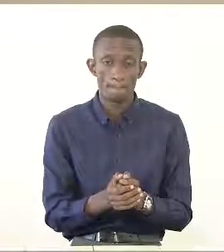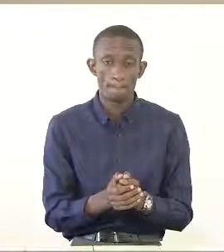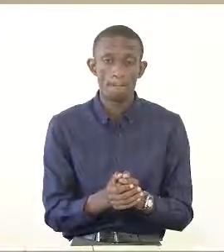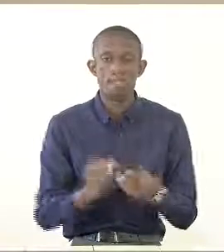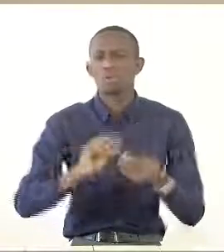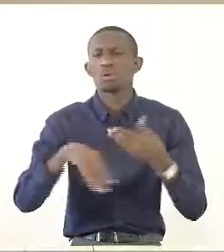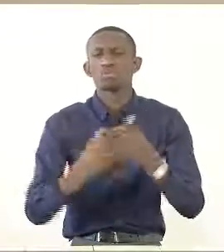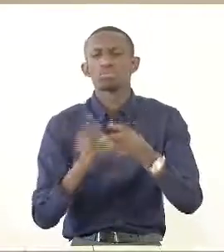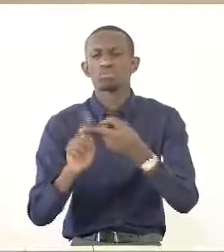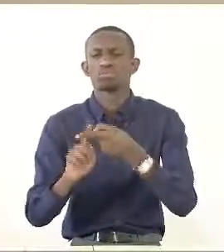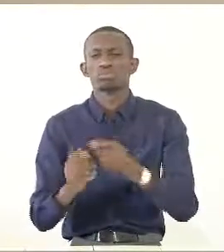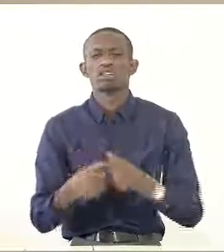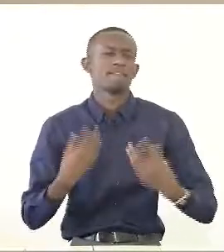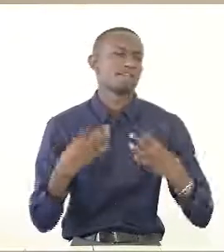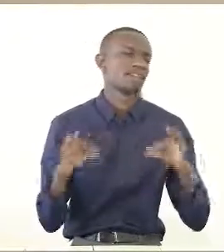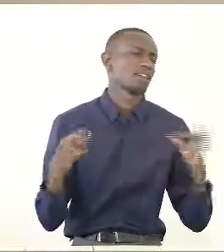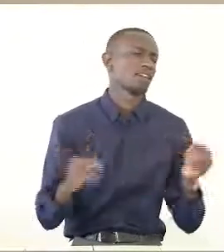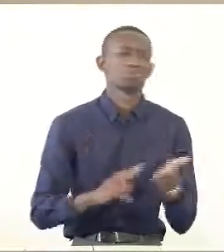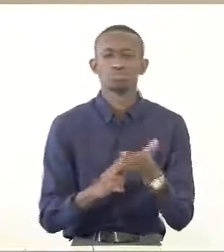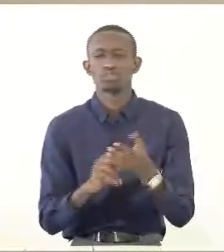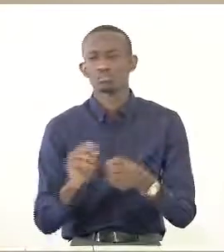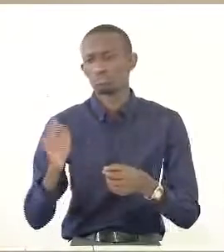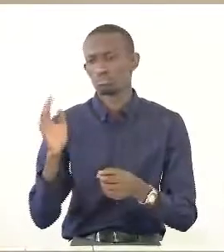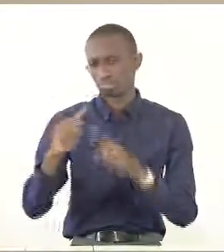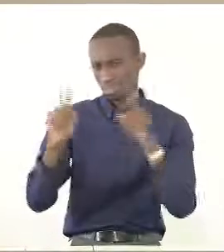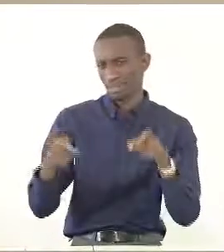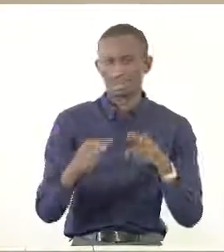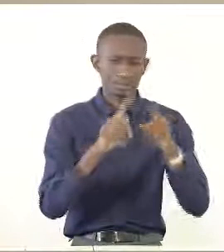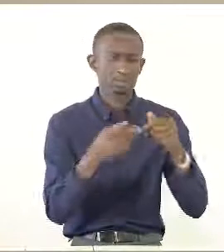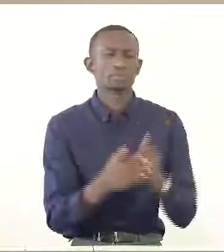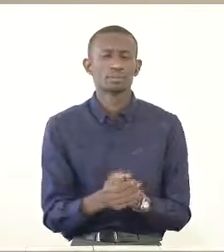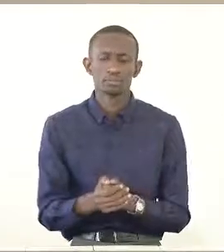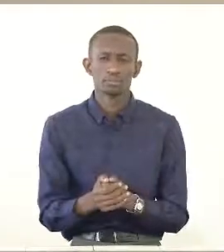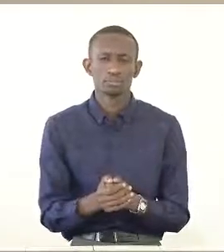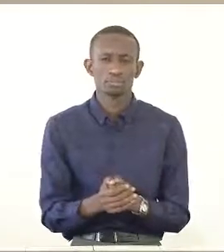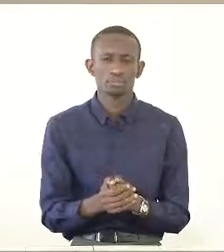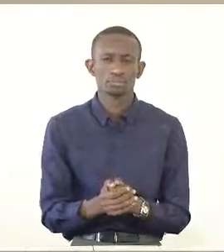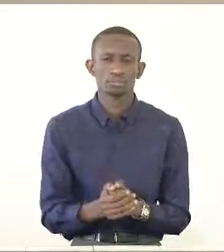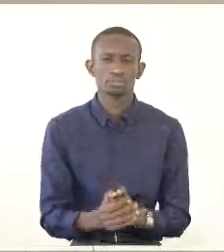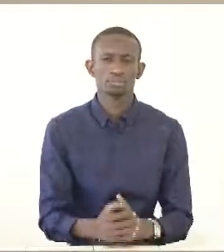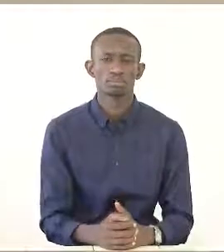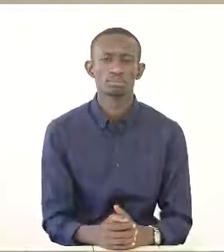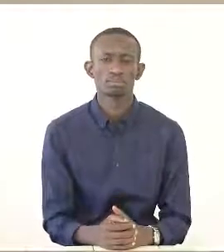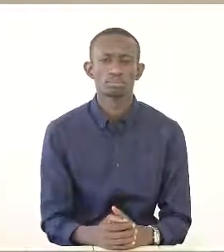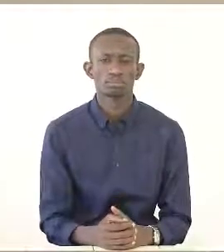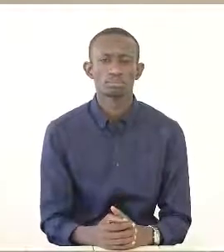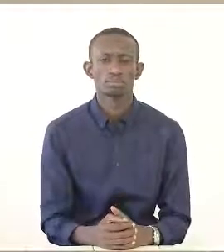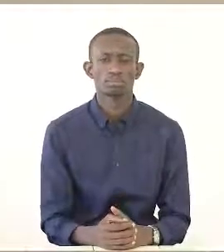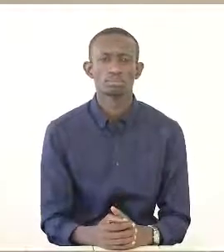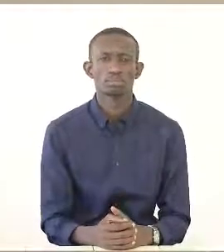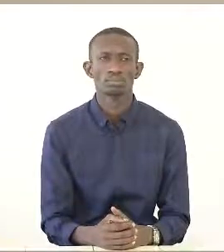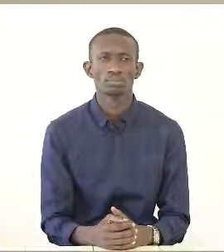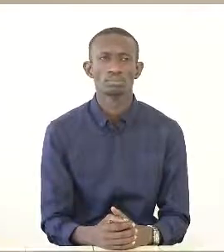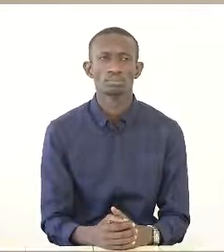I'm free to use parentheses instead of absolute value sign, right? And I'm done for